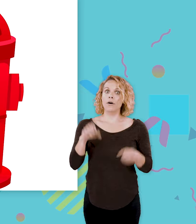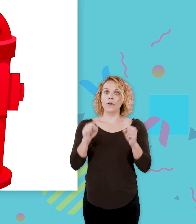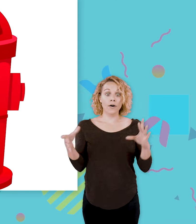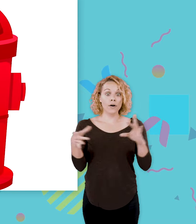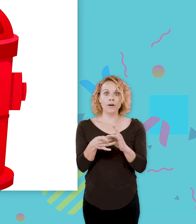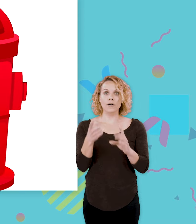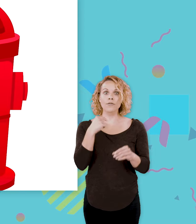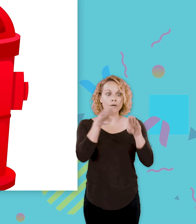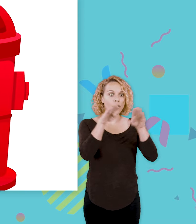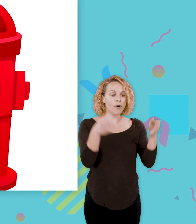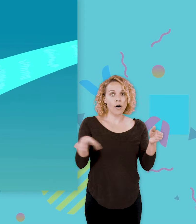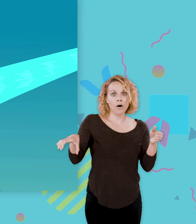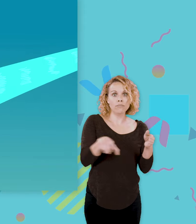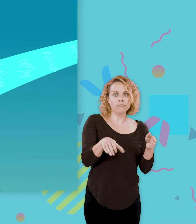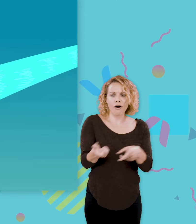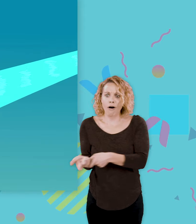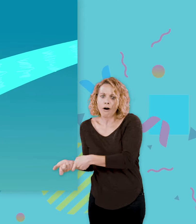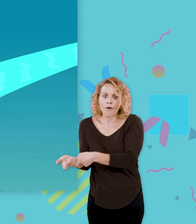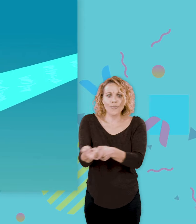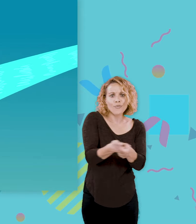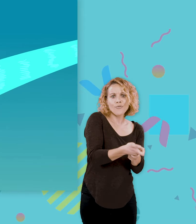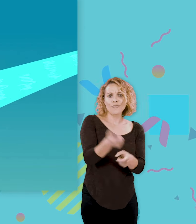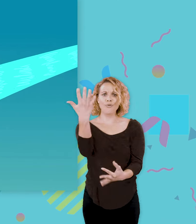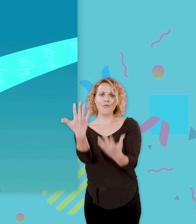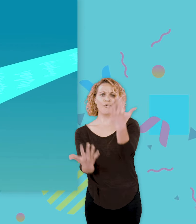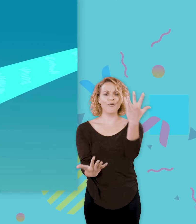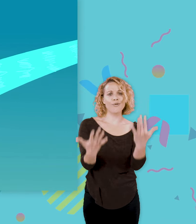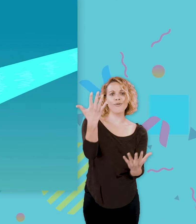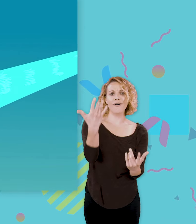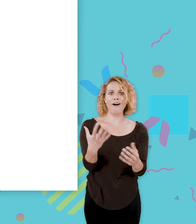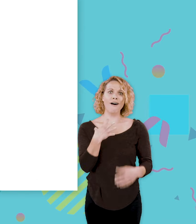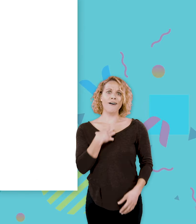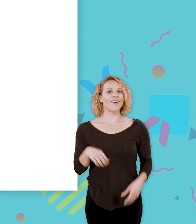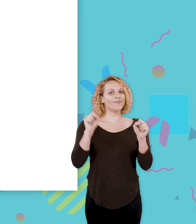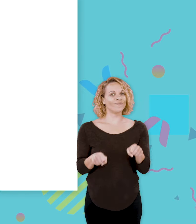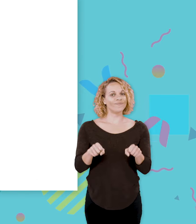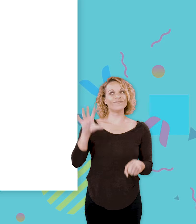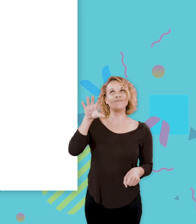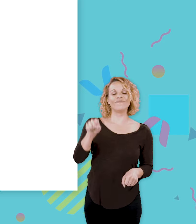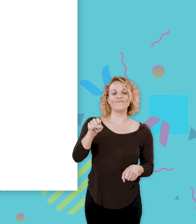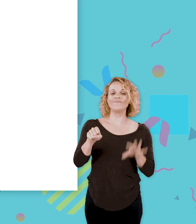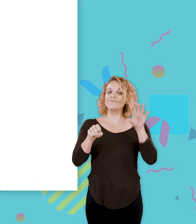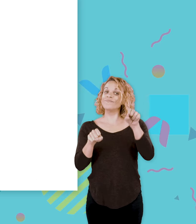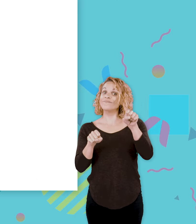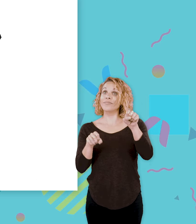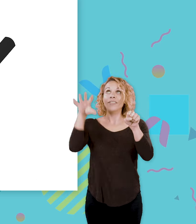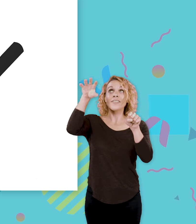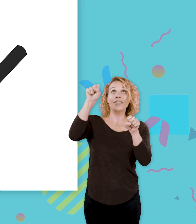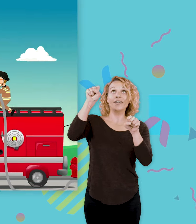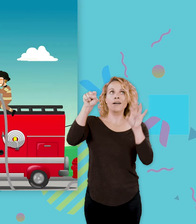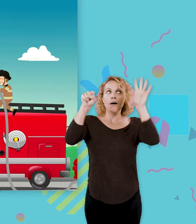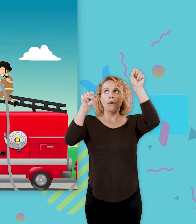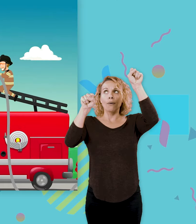Hook the hose to the hydrant, spray the water on the fire. I wish I could climb the giant